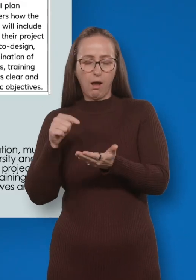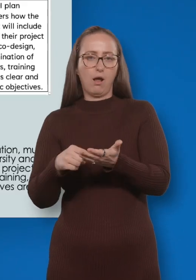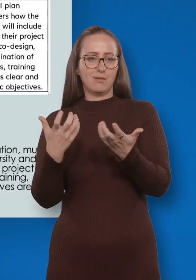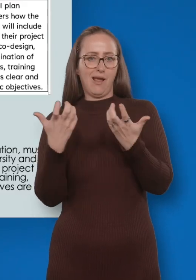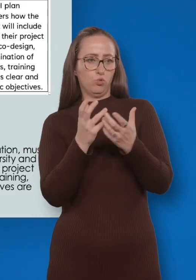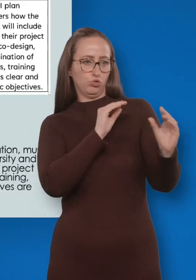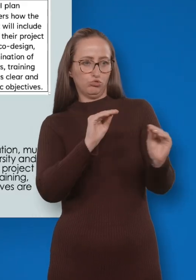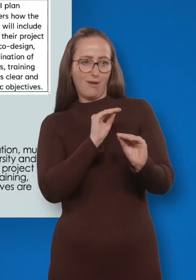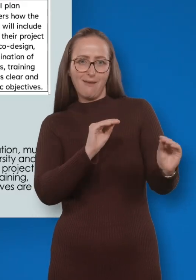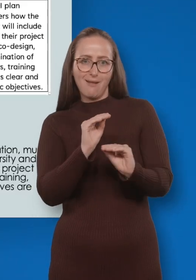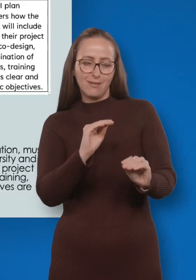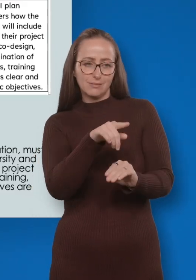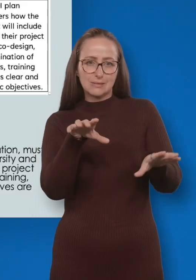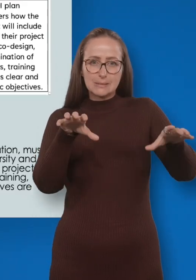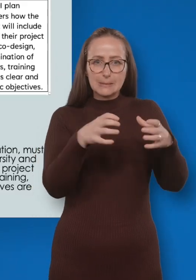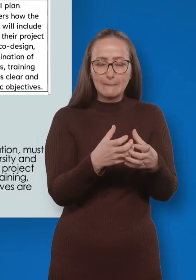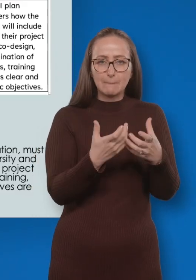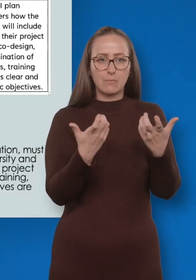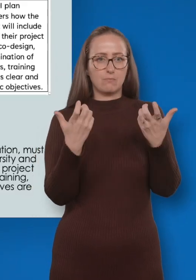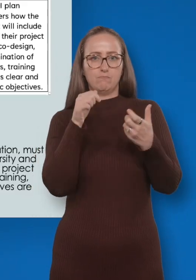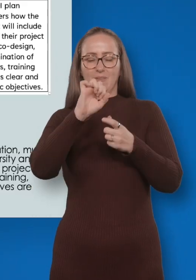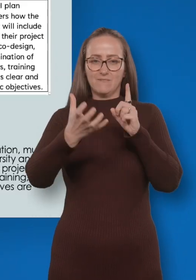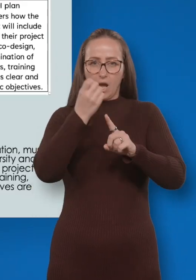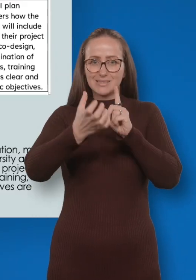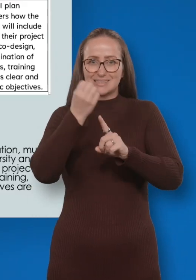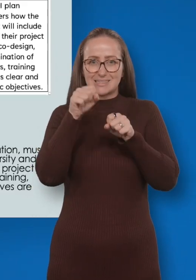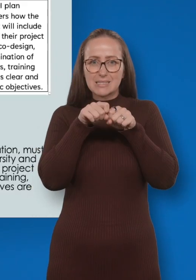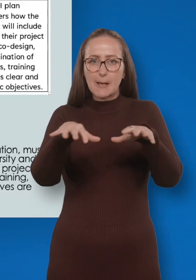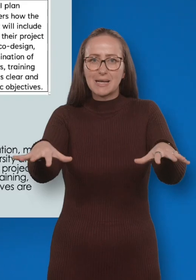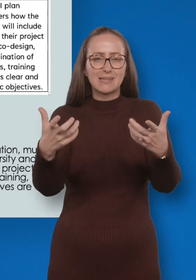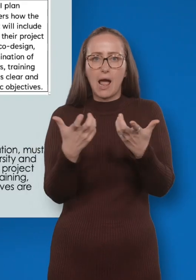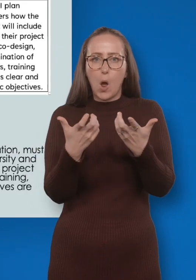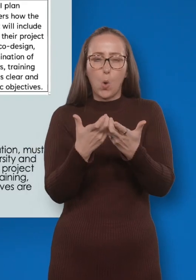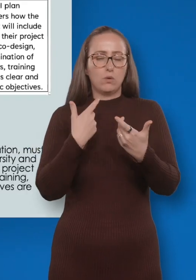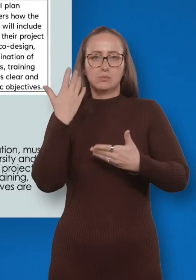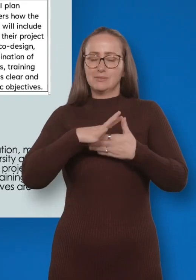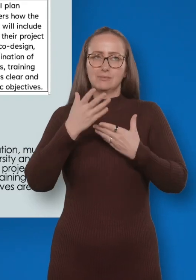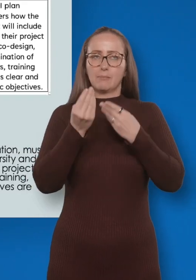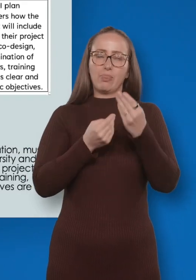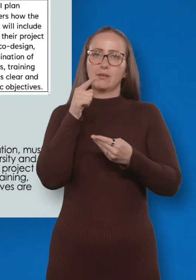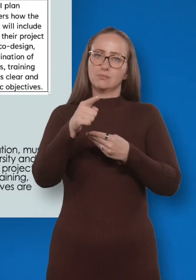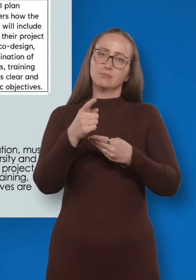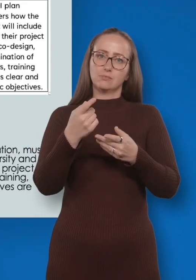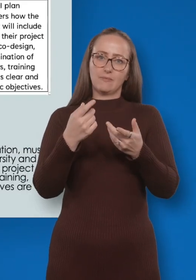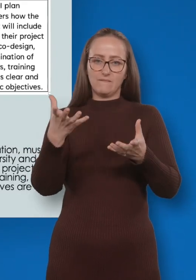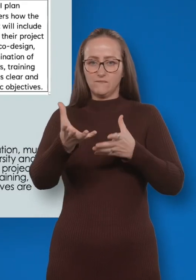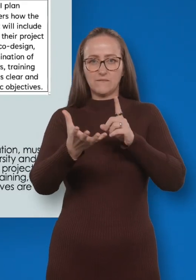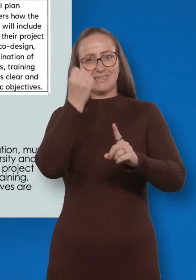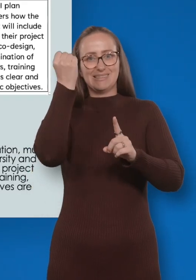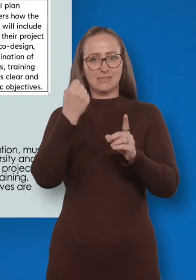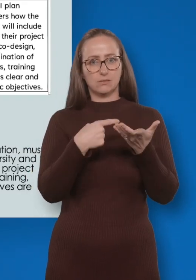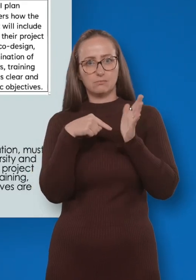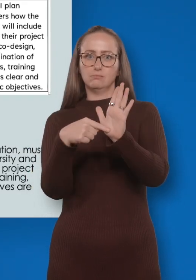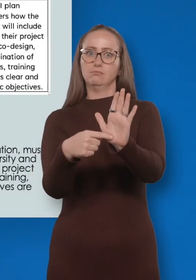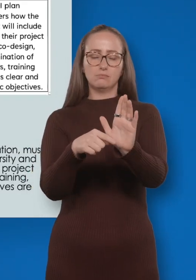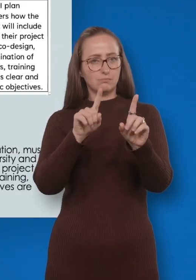team members, how they're going to disseminate the findings. That's one thing I didn't mention, was the dissemination. And again, thinking about if